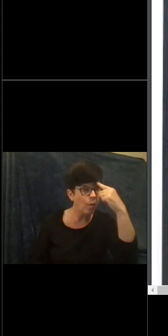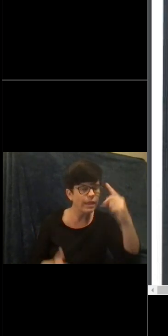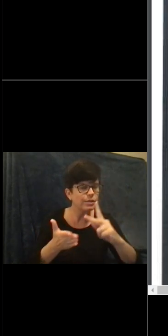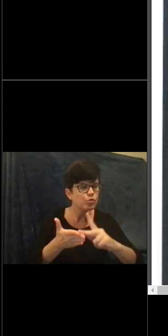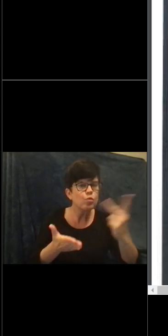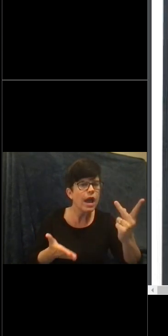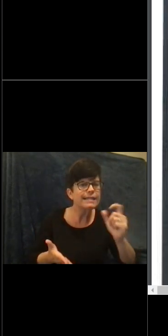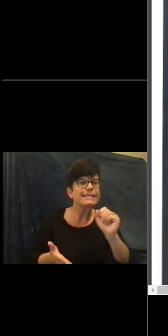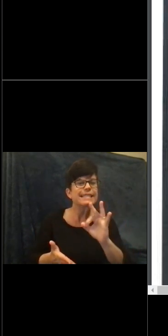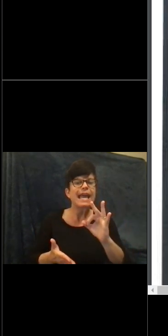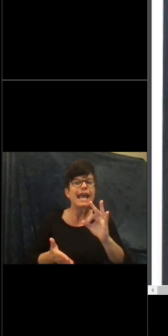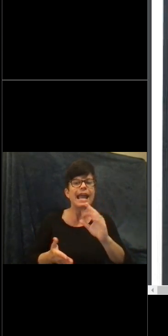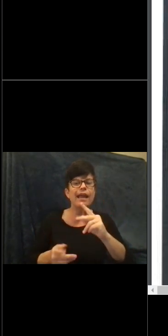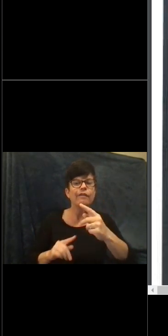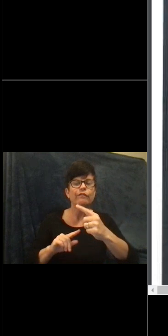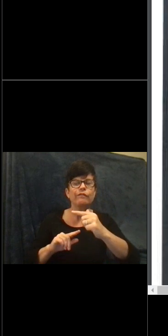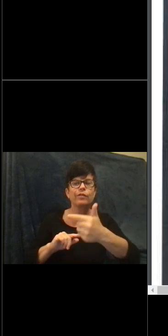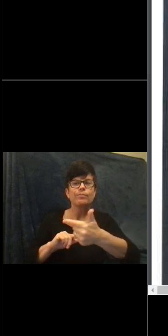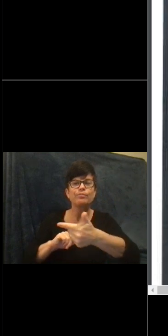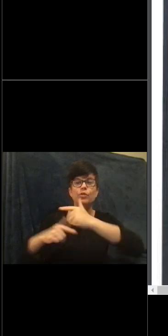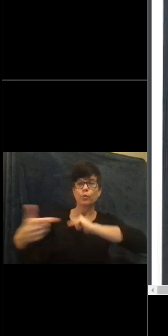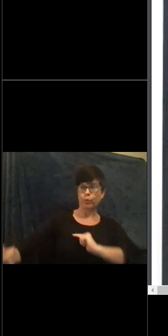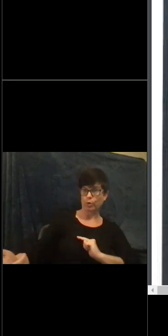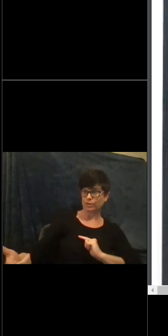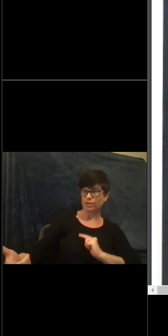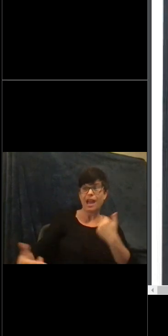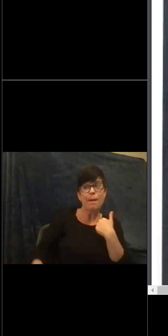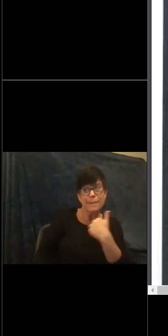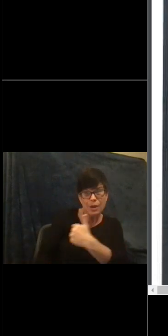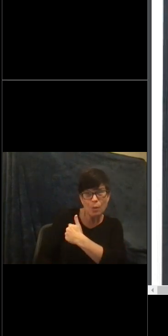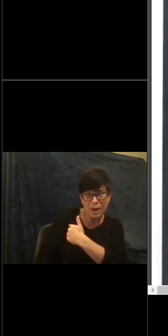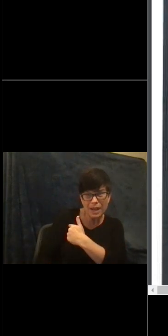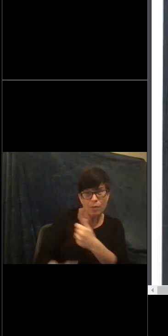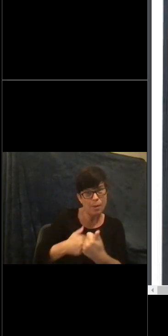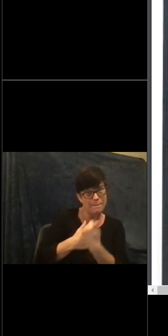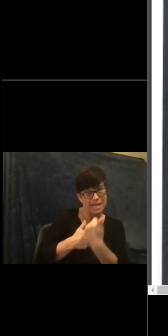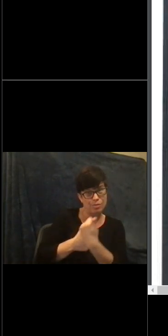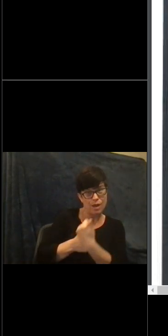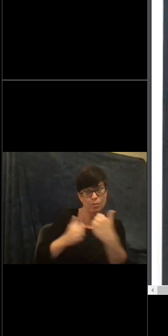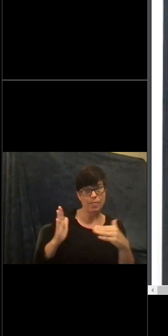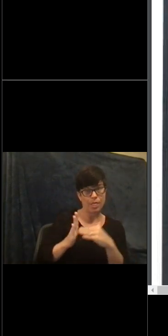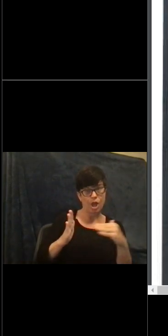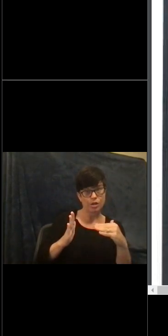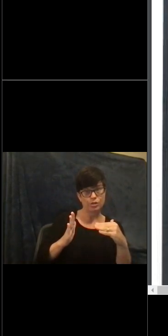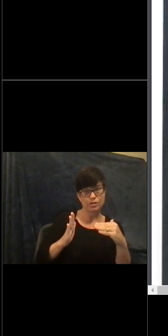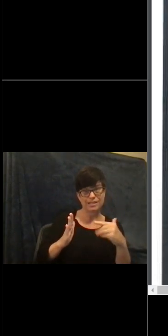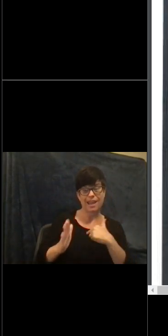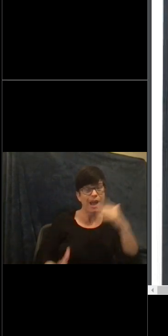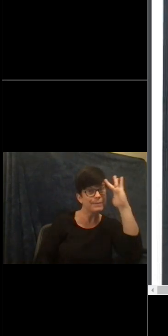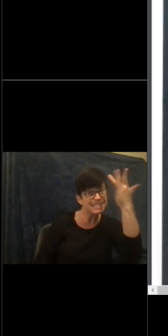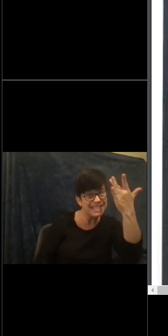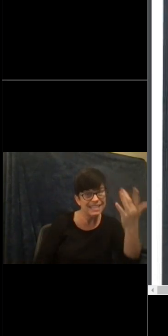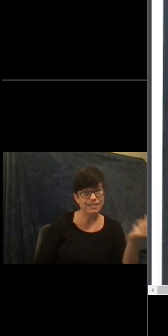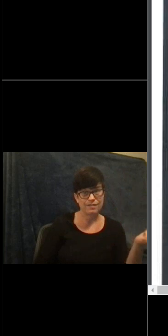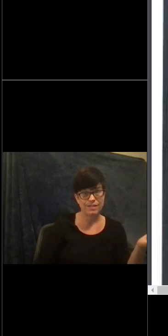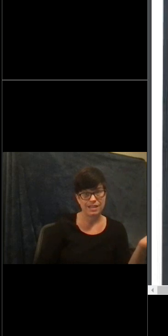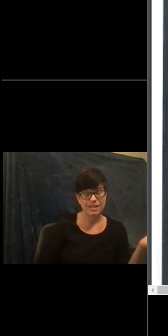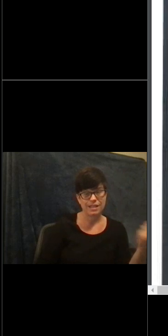if the roles were reversed, we wouldn't be threatened with a lawsuit. We've seen that many times before, and I'm sick of that. I'm sick of having our lunch